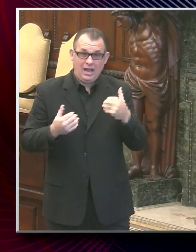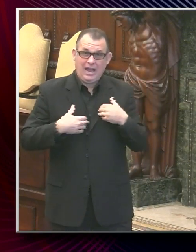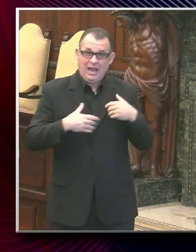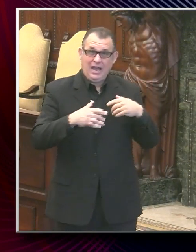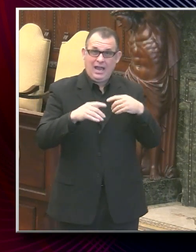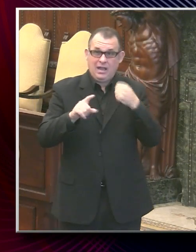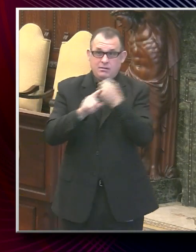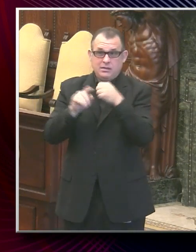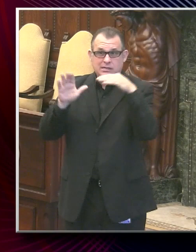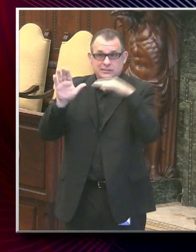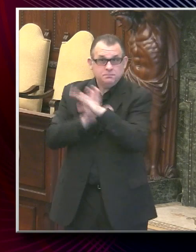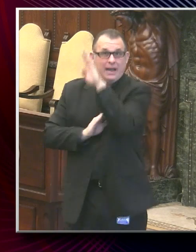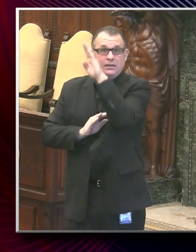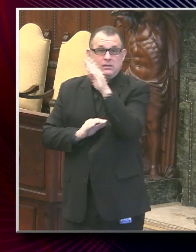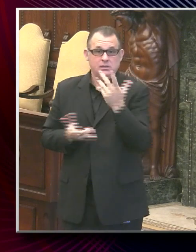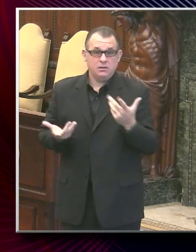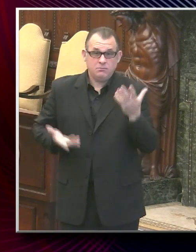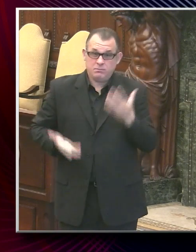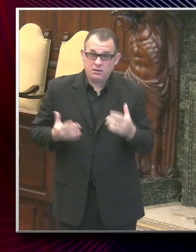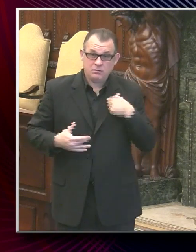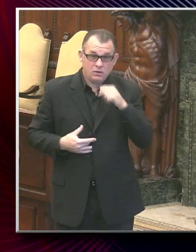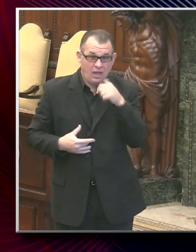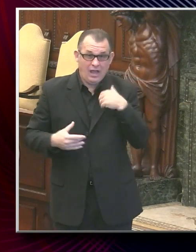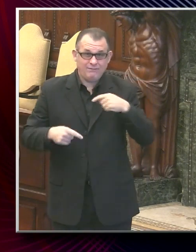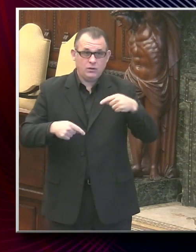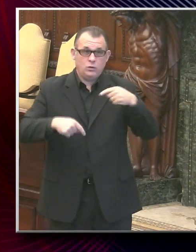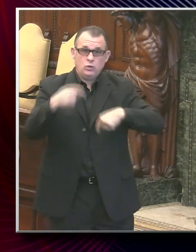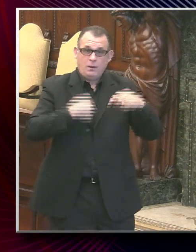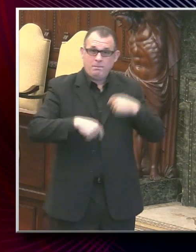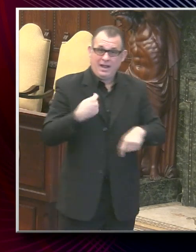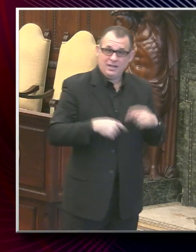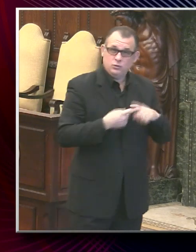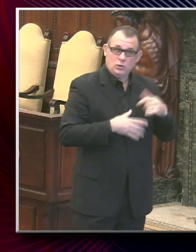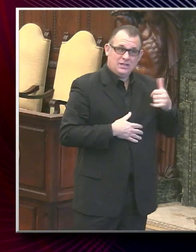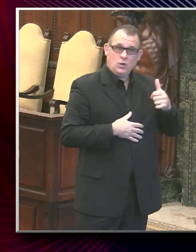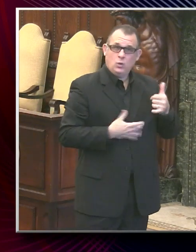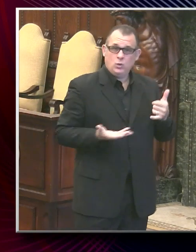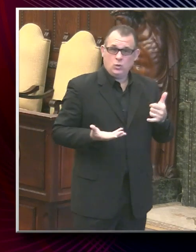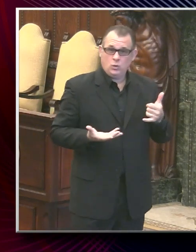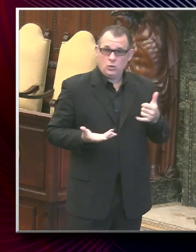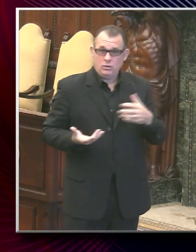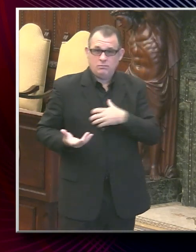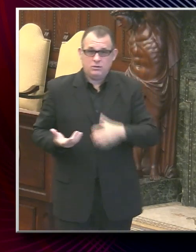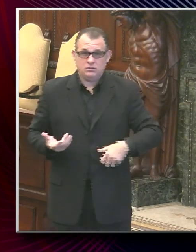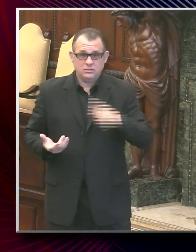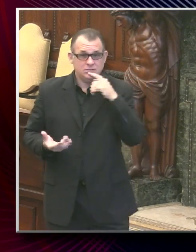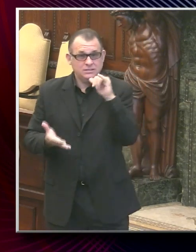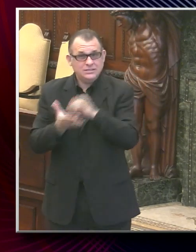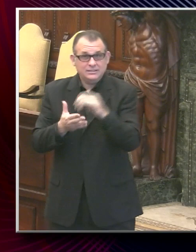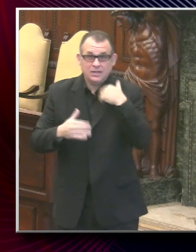don't have to necessarily roll back into a yellow phase? That's our hope, but I'll let Dr. Farley exact.